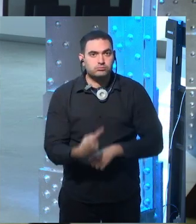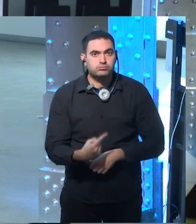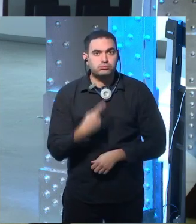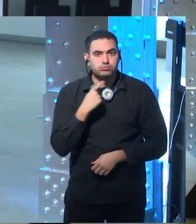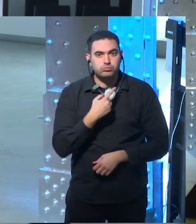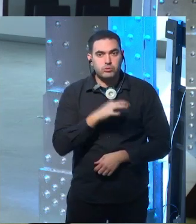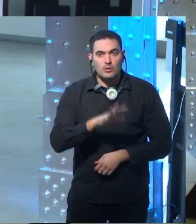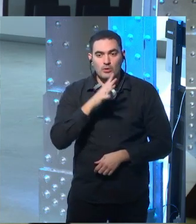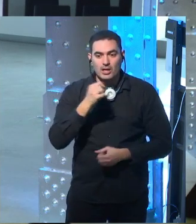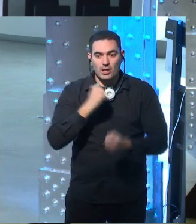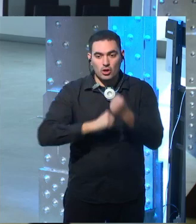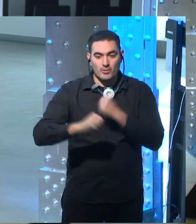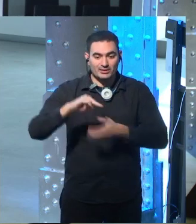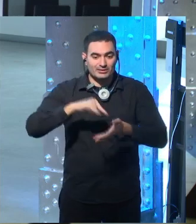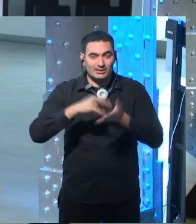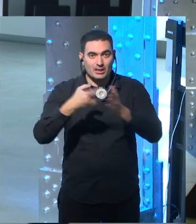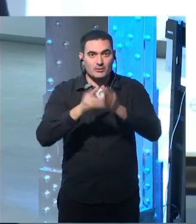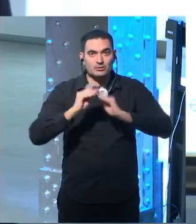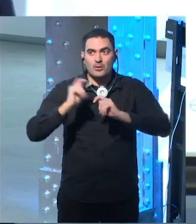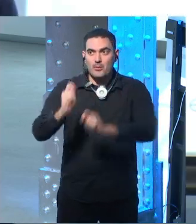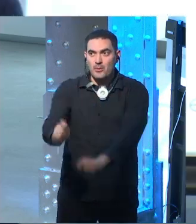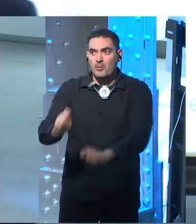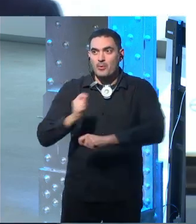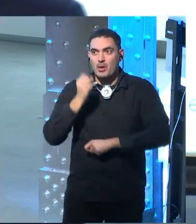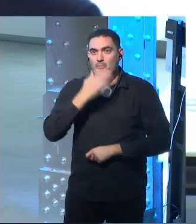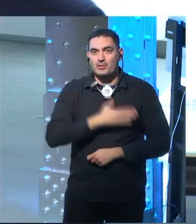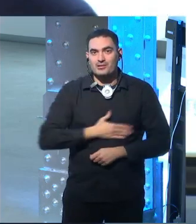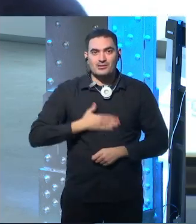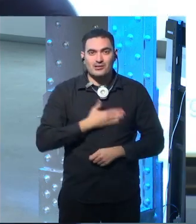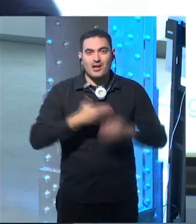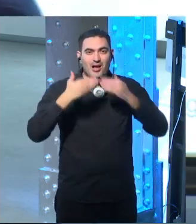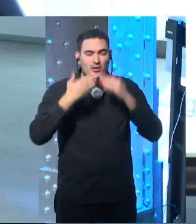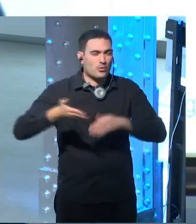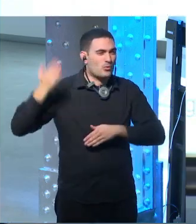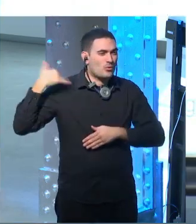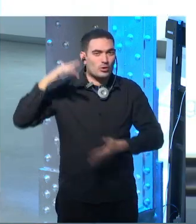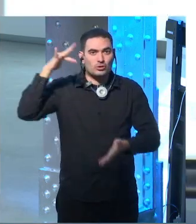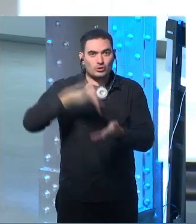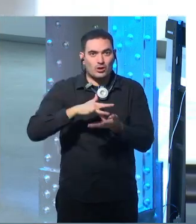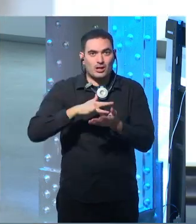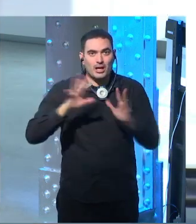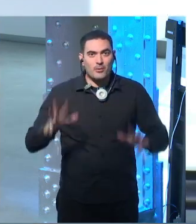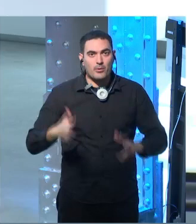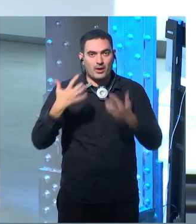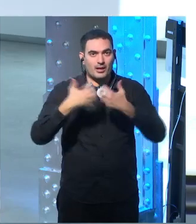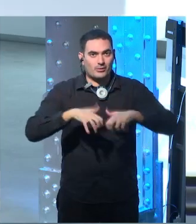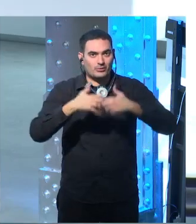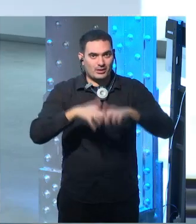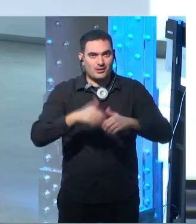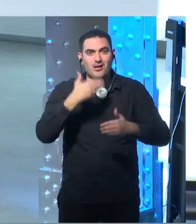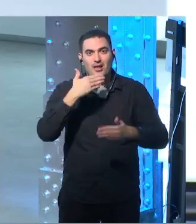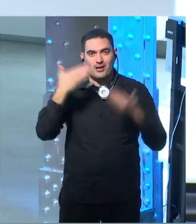Revolution. And this is something that's just going to pick up in pace, right? Robots are confined to a very small